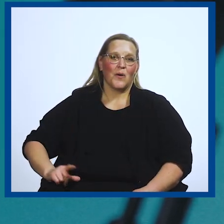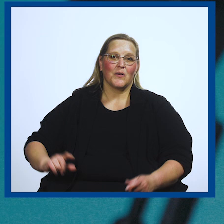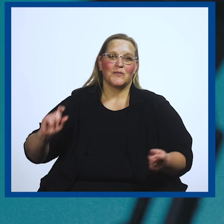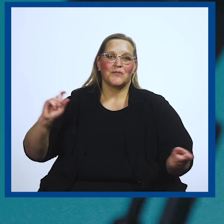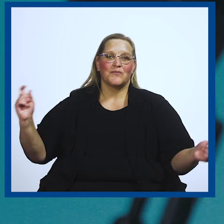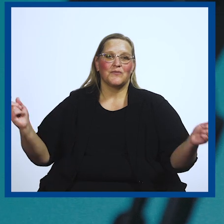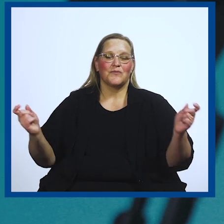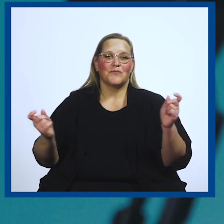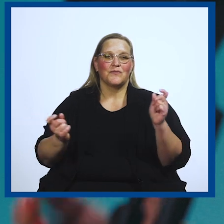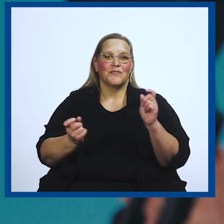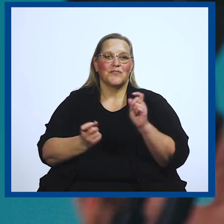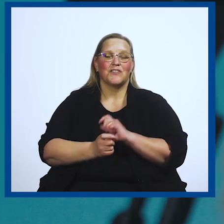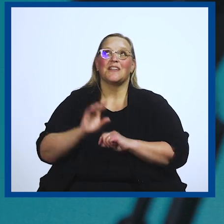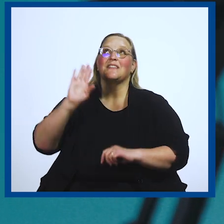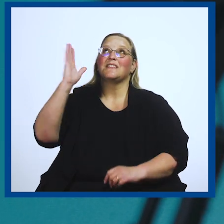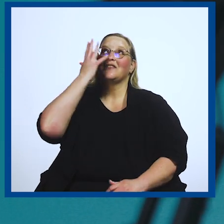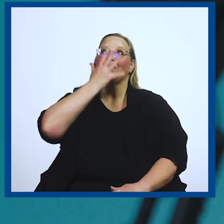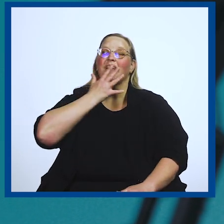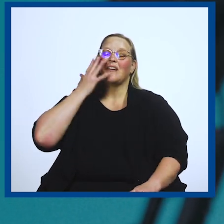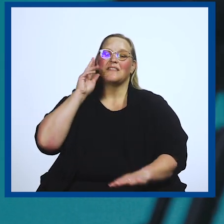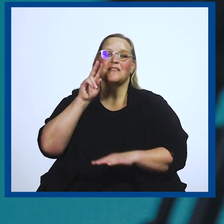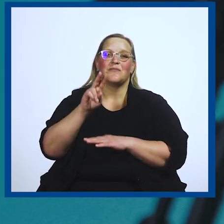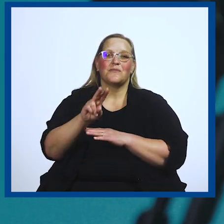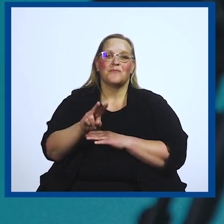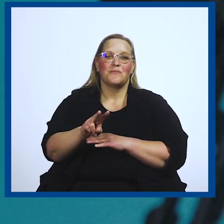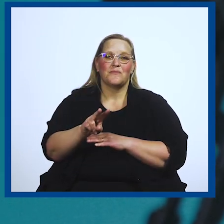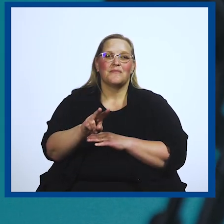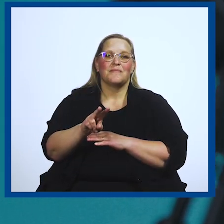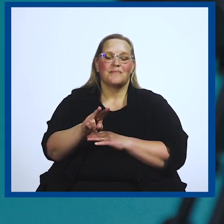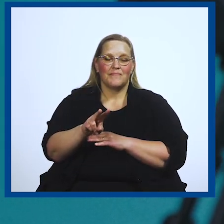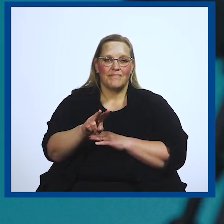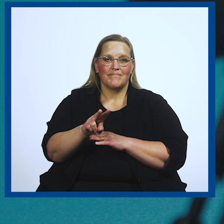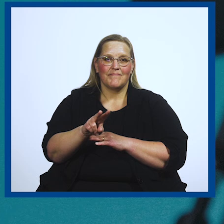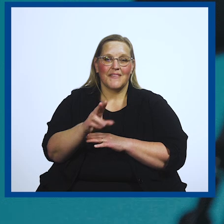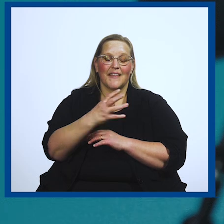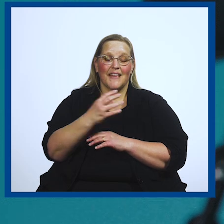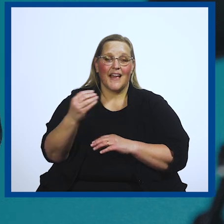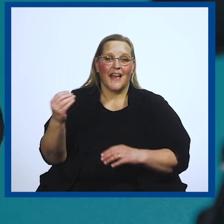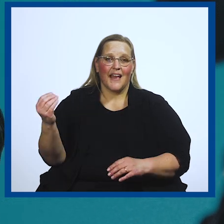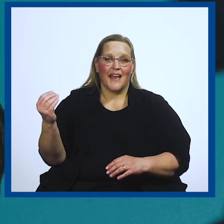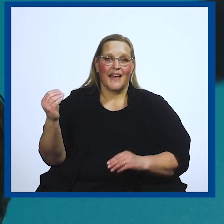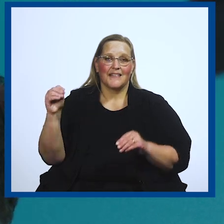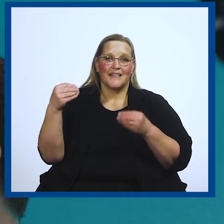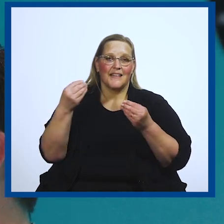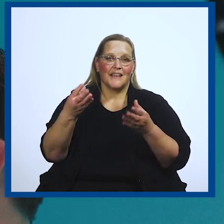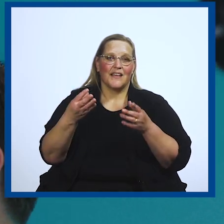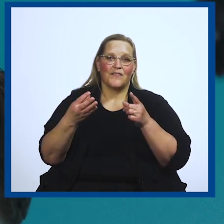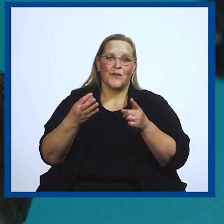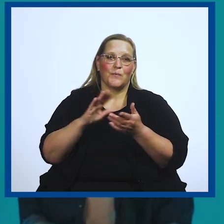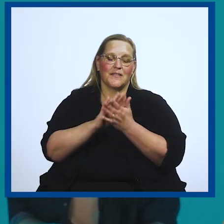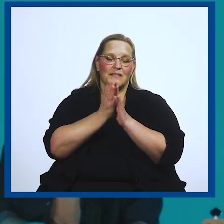turn his face toward you and give